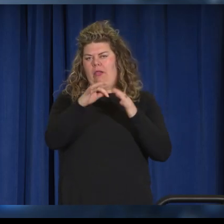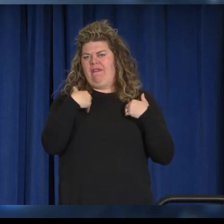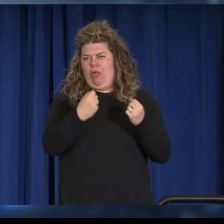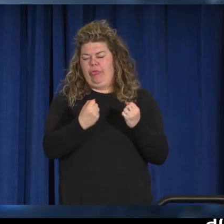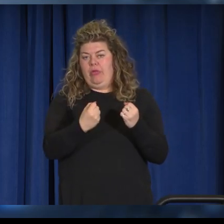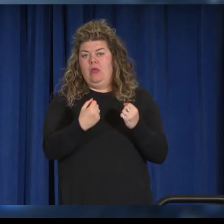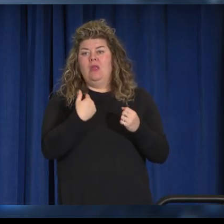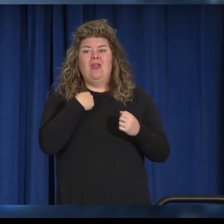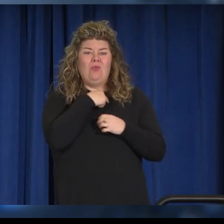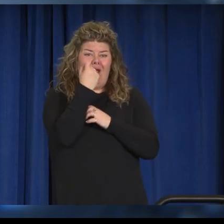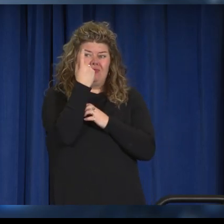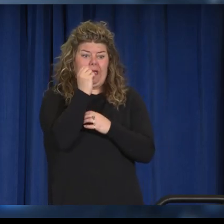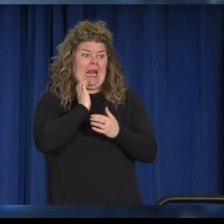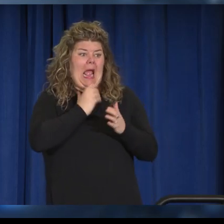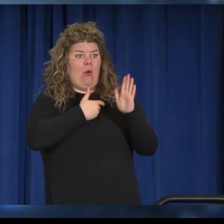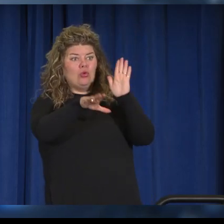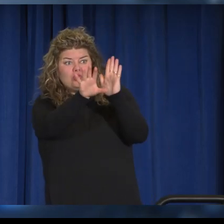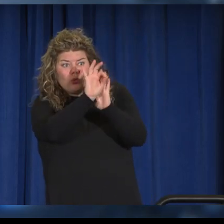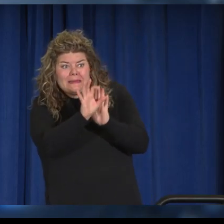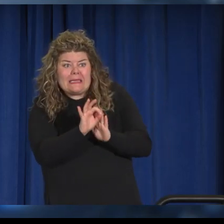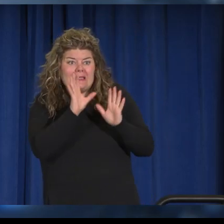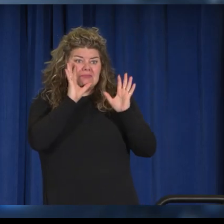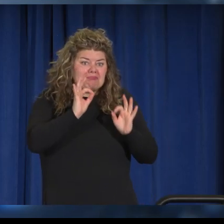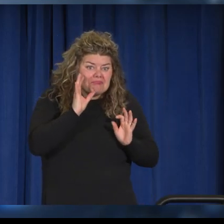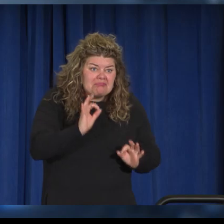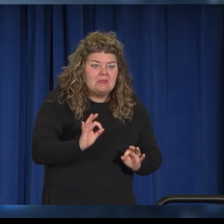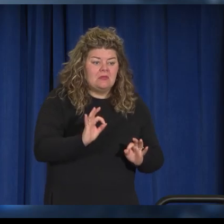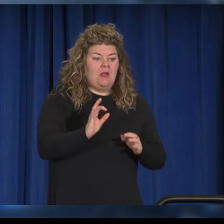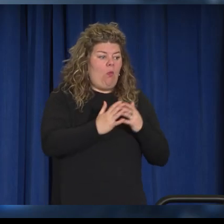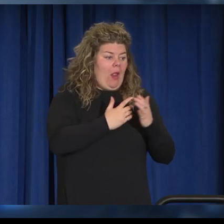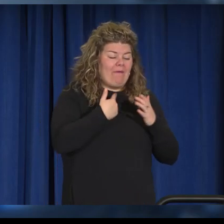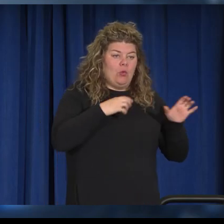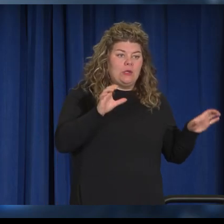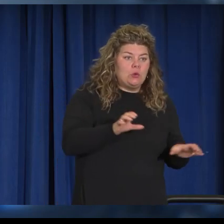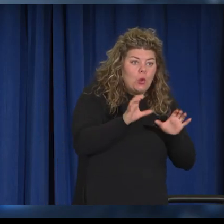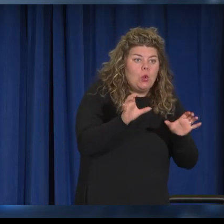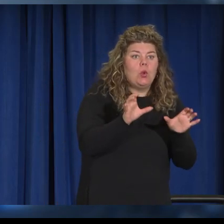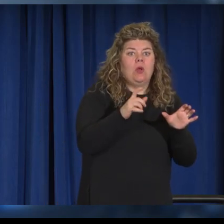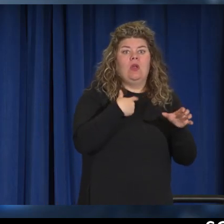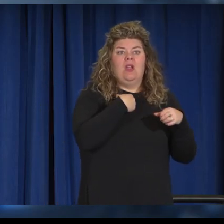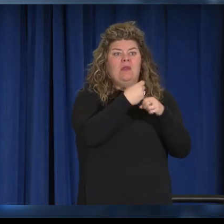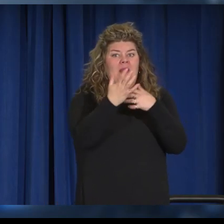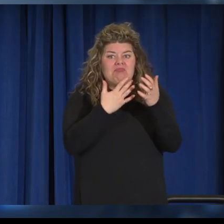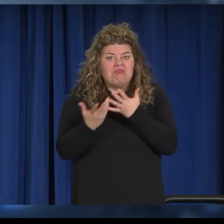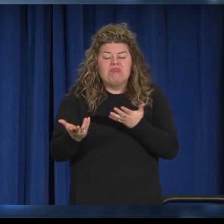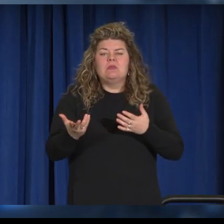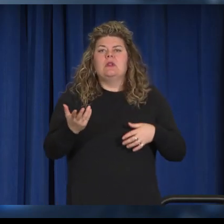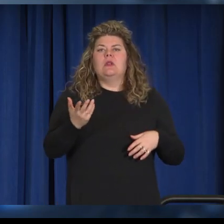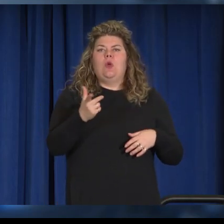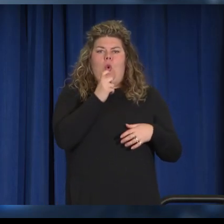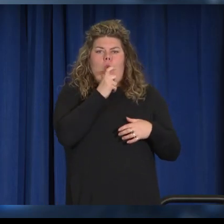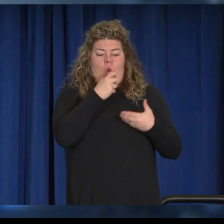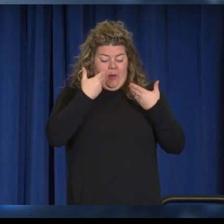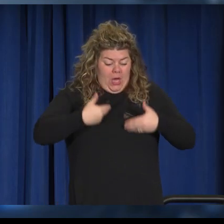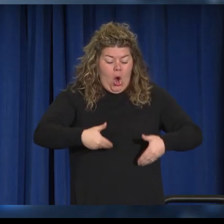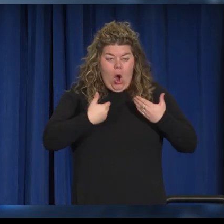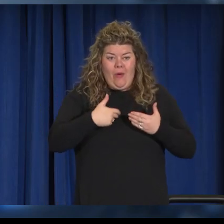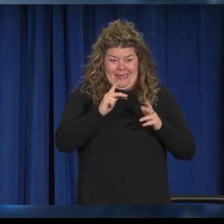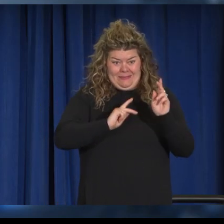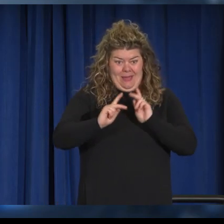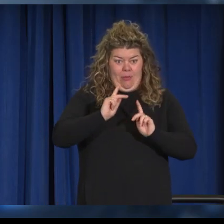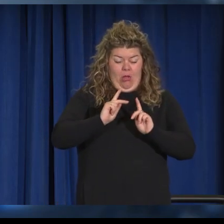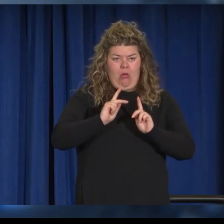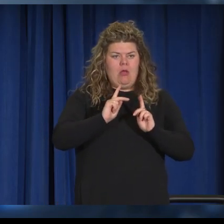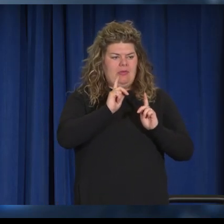our choices, the way that we perceive, the things that we do, the actions that we take, who we are as people is defined at an